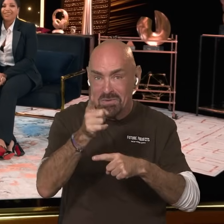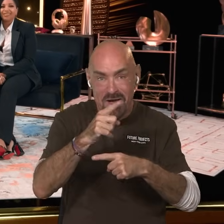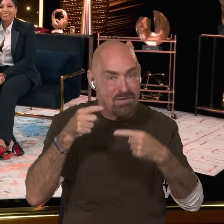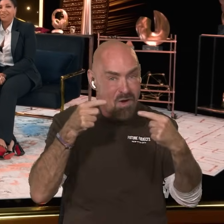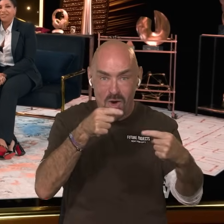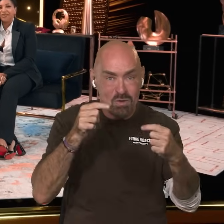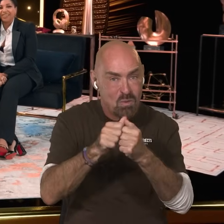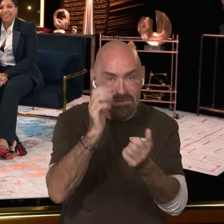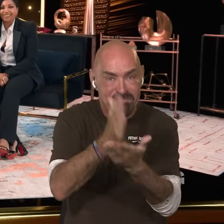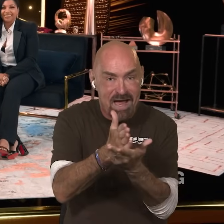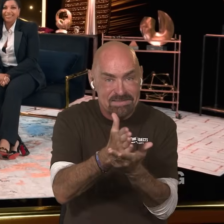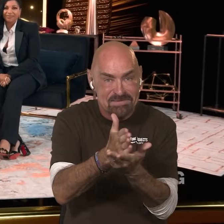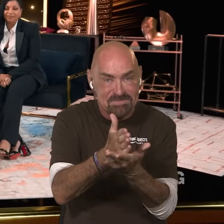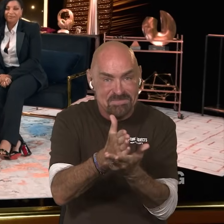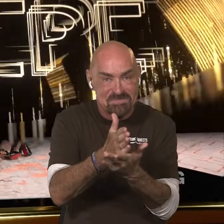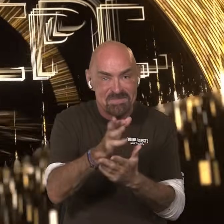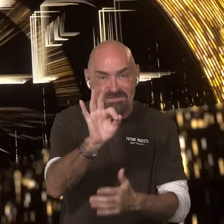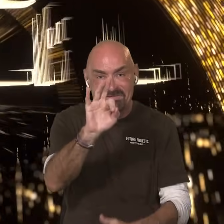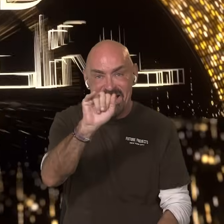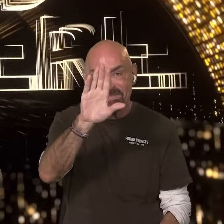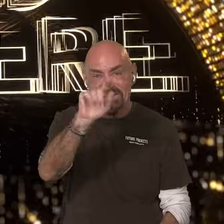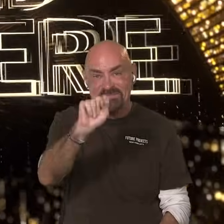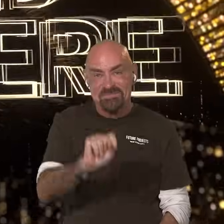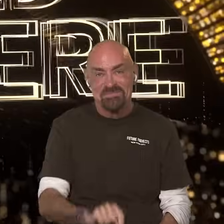with facts. No, you can't.